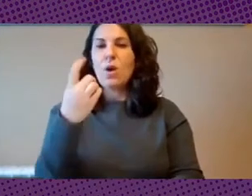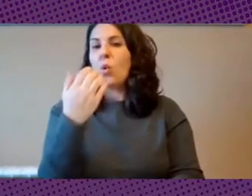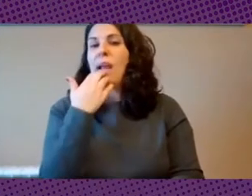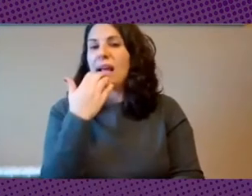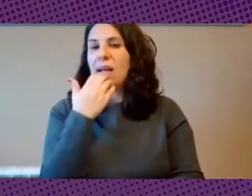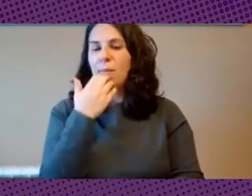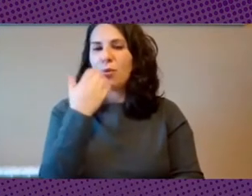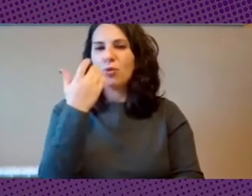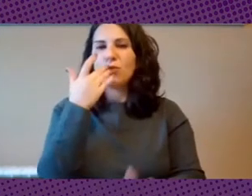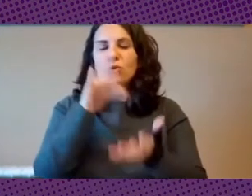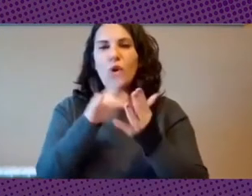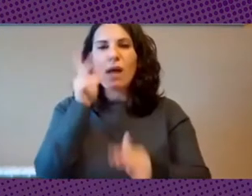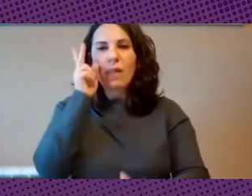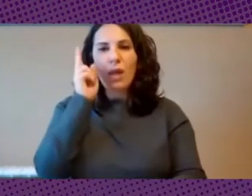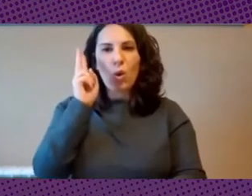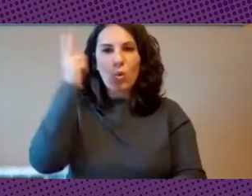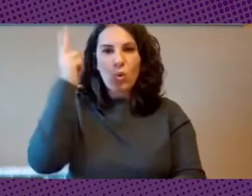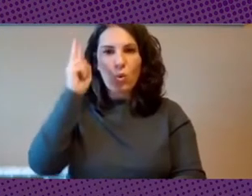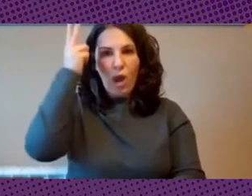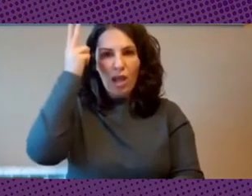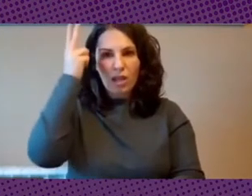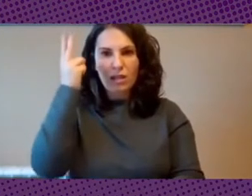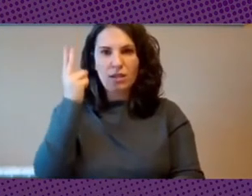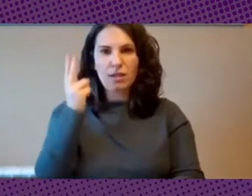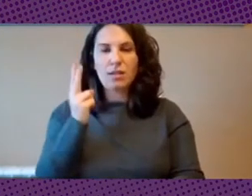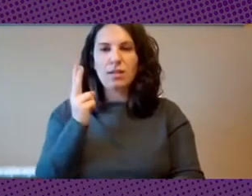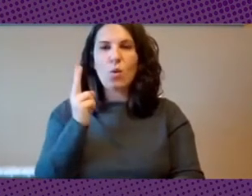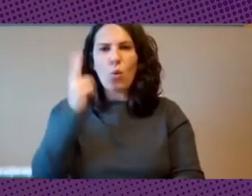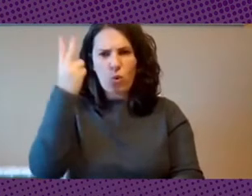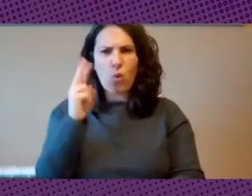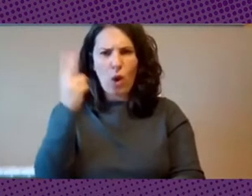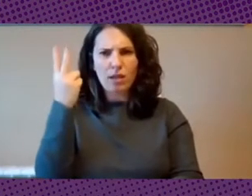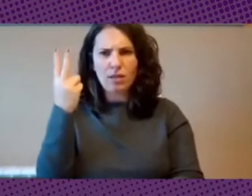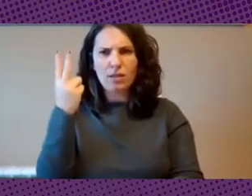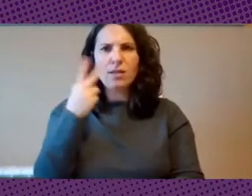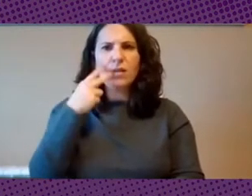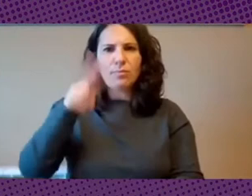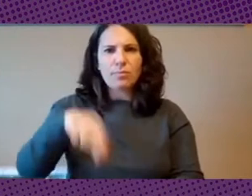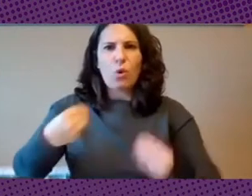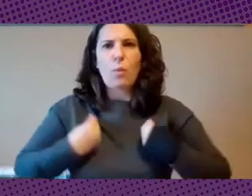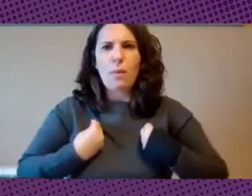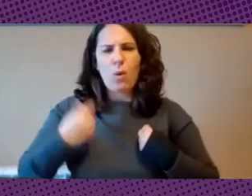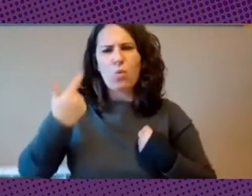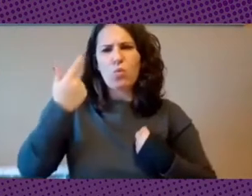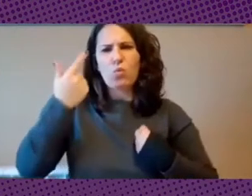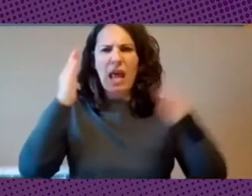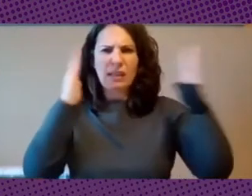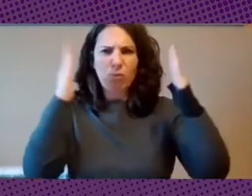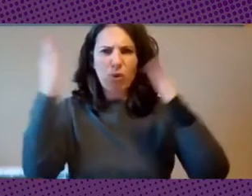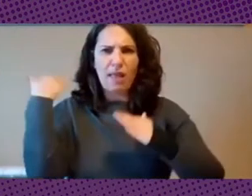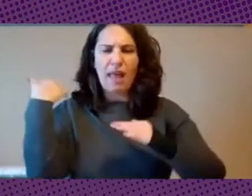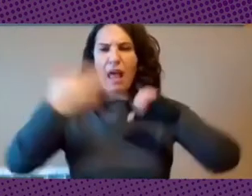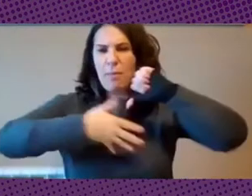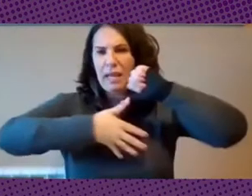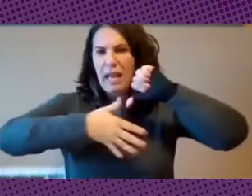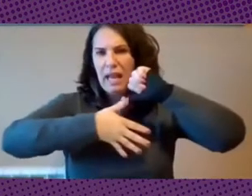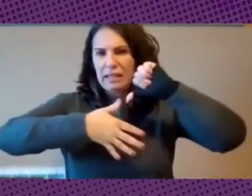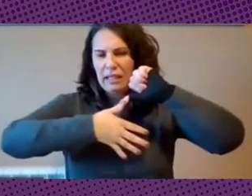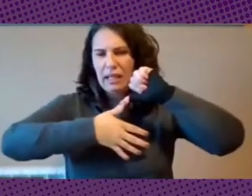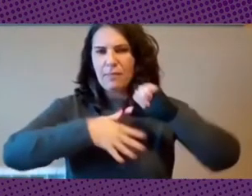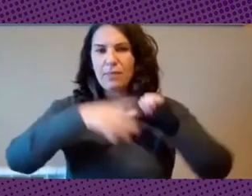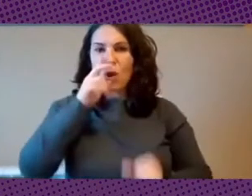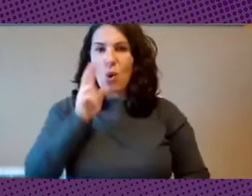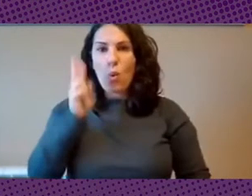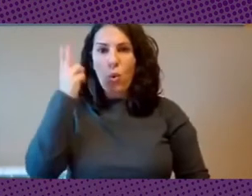America for a while, and we always thought of Uruguay as a sort of left wing